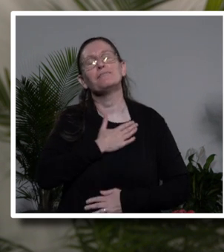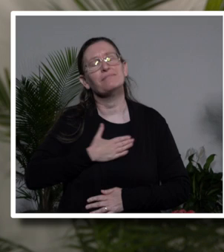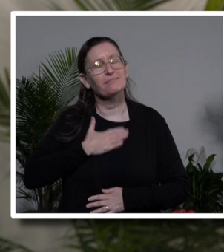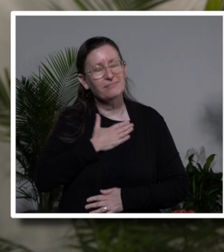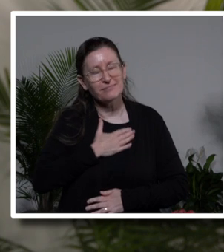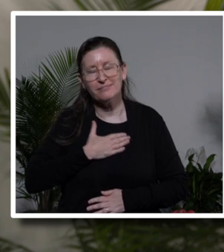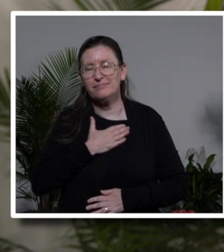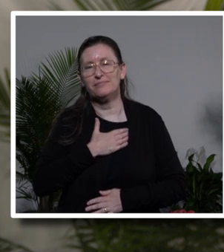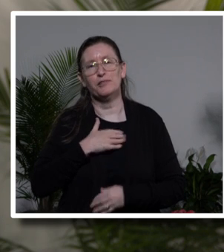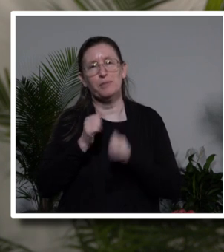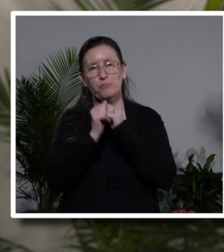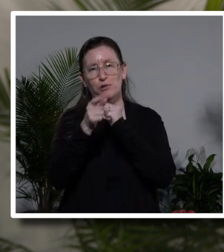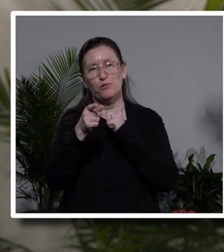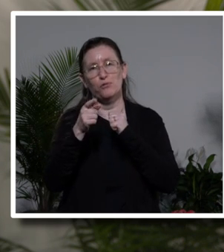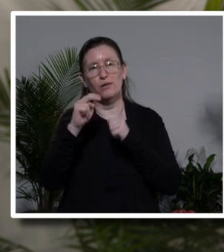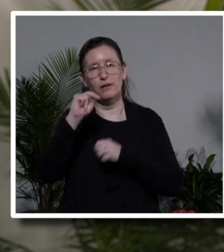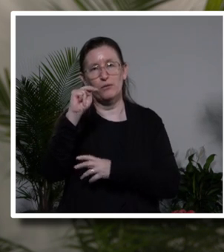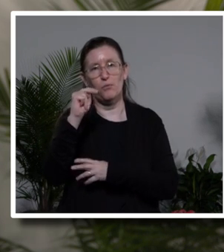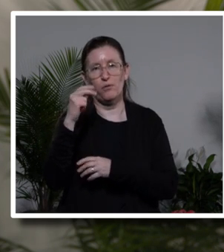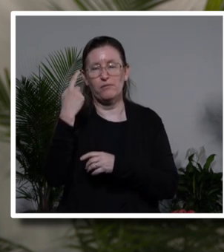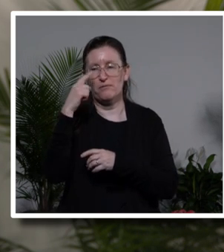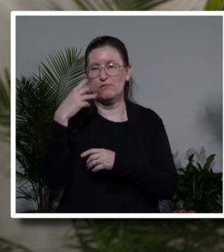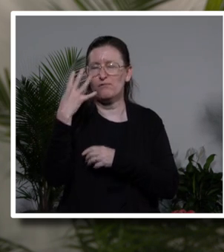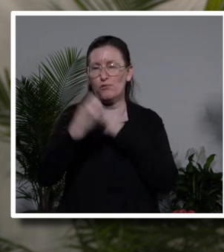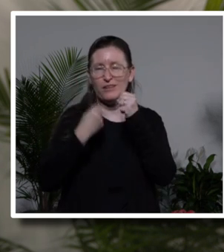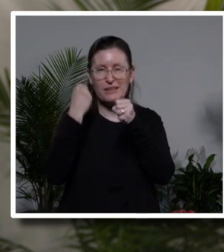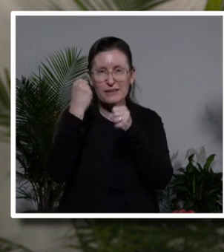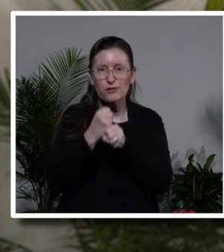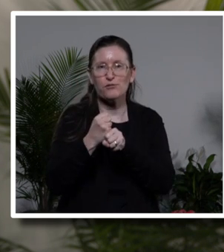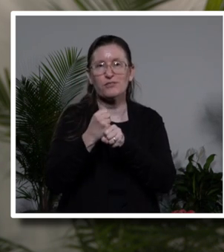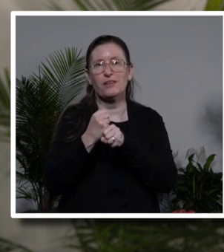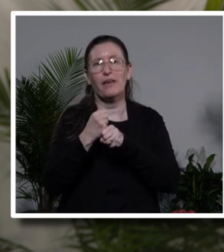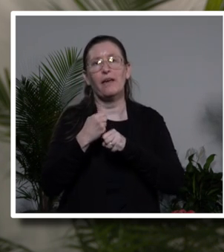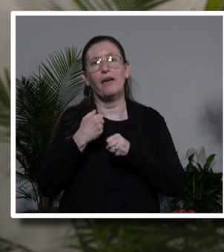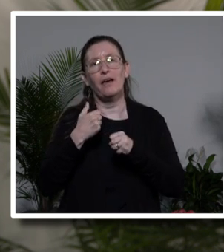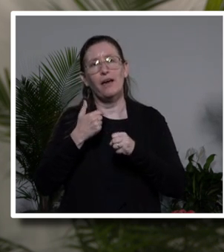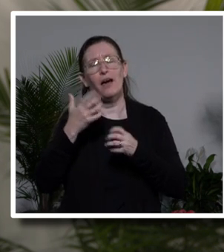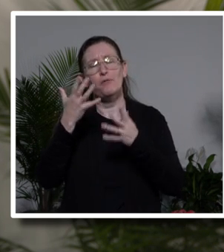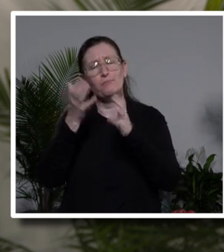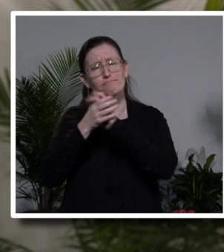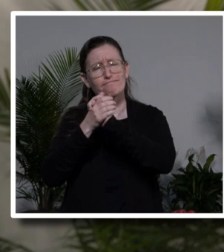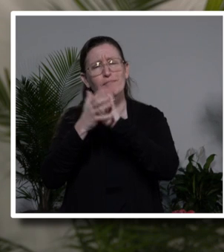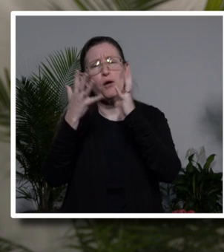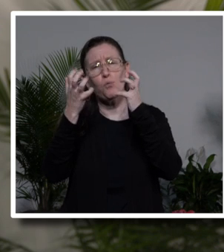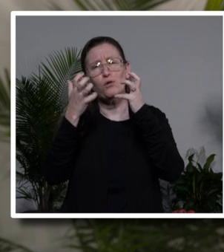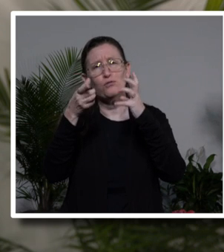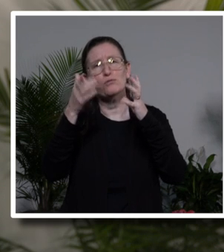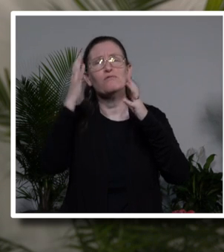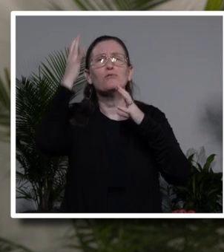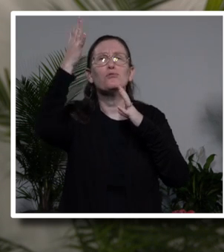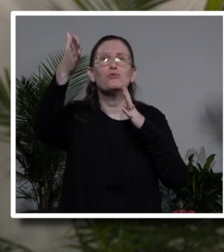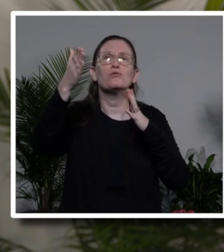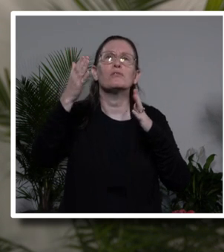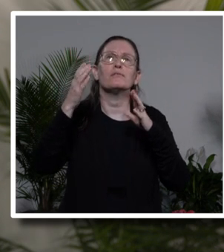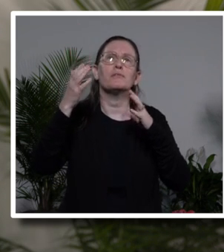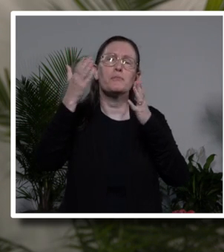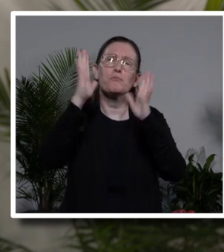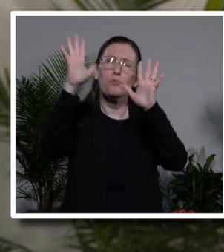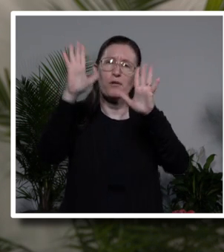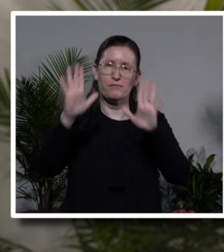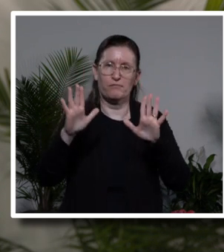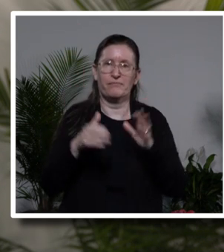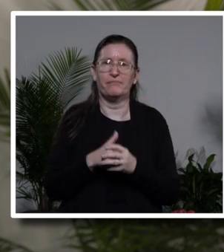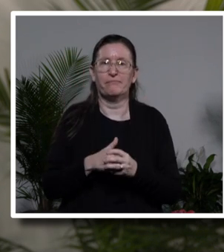It has been my pleasure to be with you at North over the past 4 years. I wish you well in all of your future